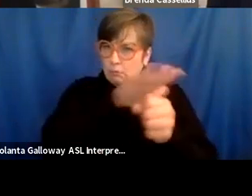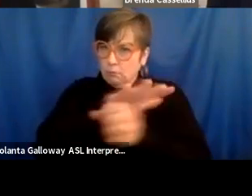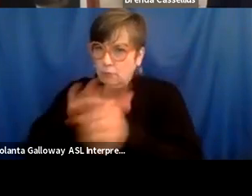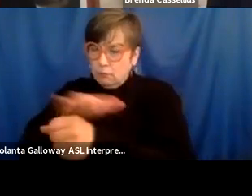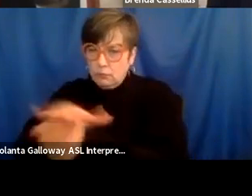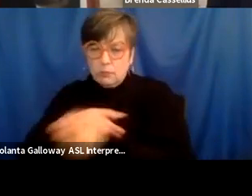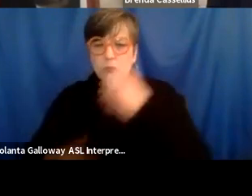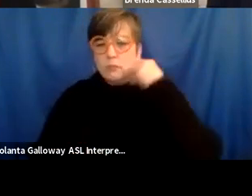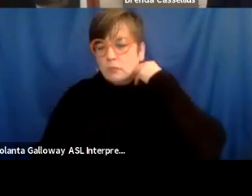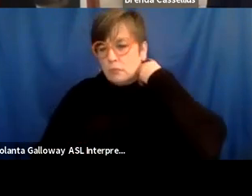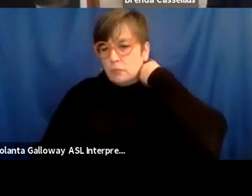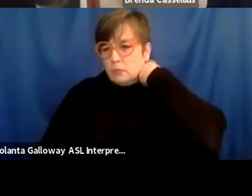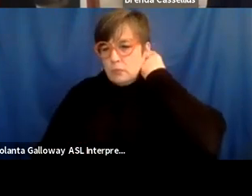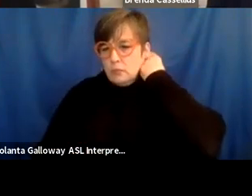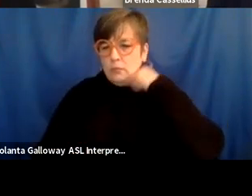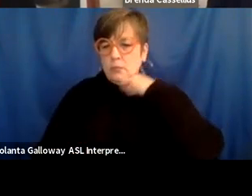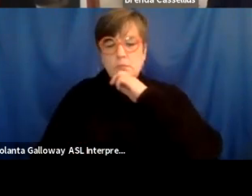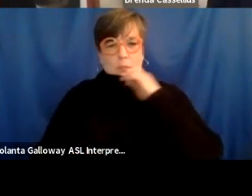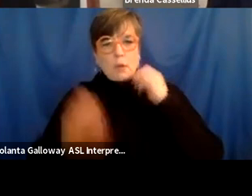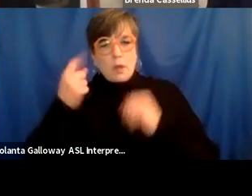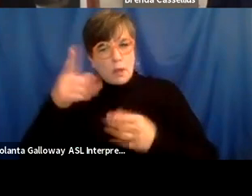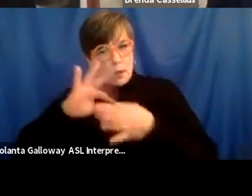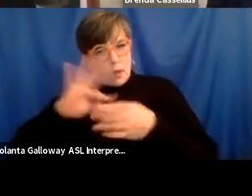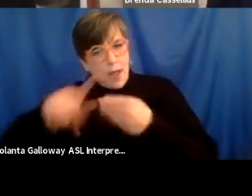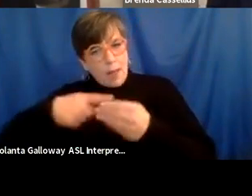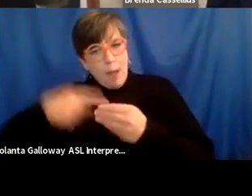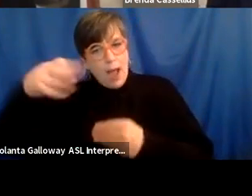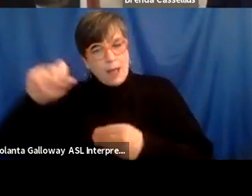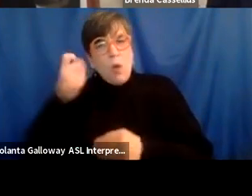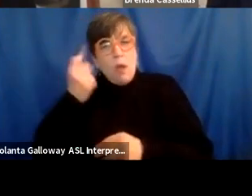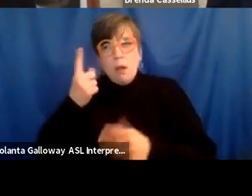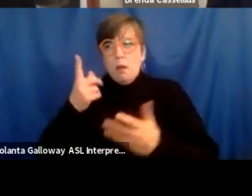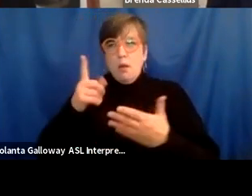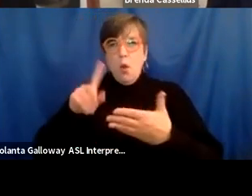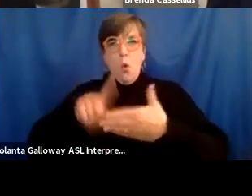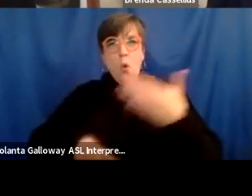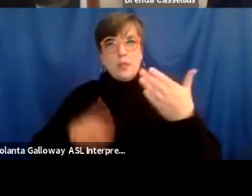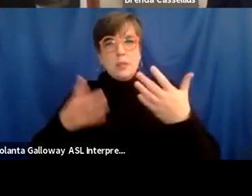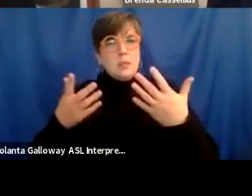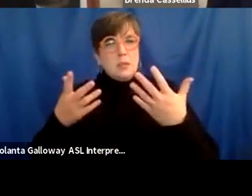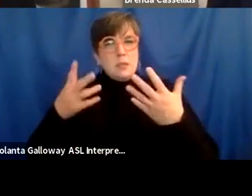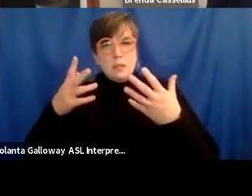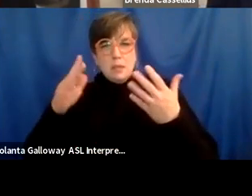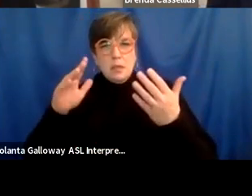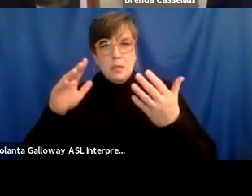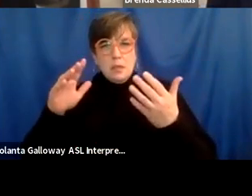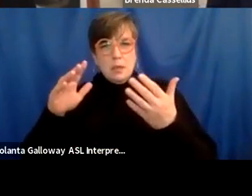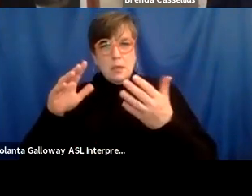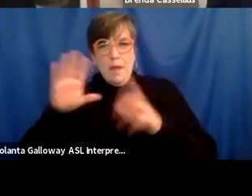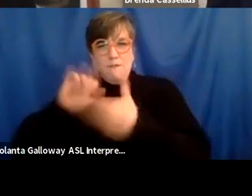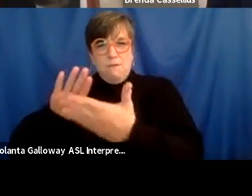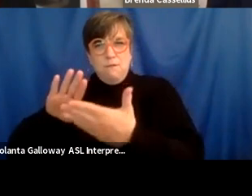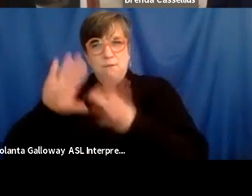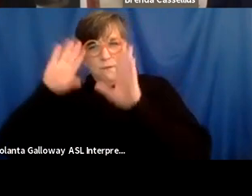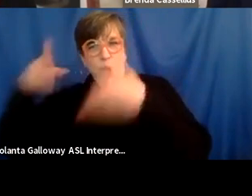where is the comparable side that is talking about preventing the development of gaps in the lower grades? Because, you